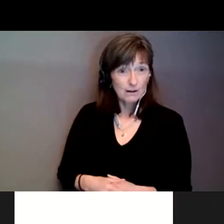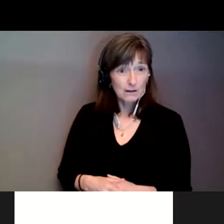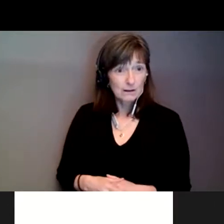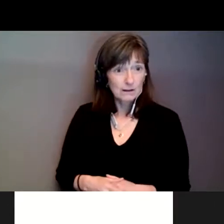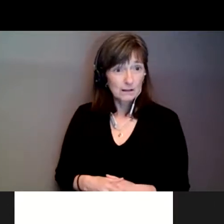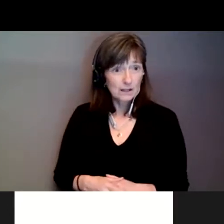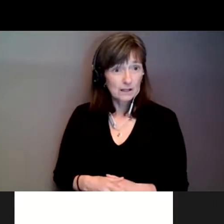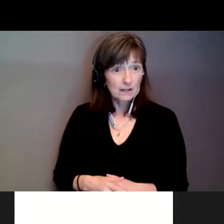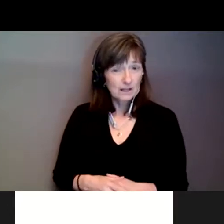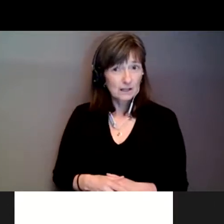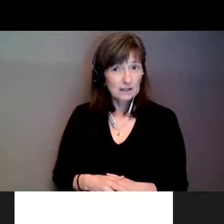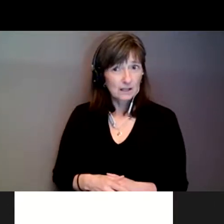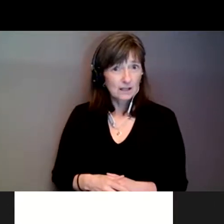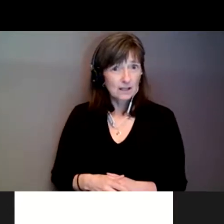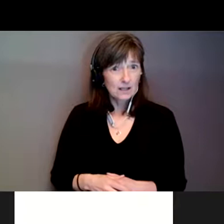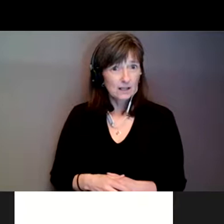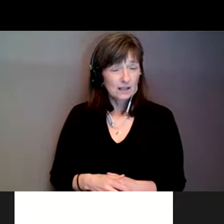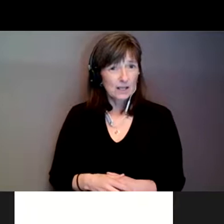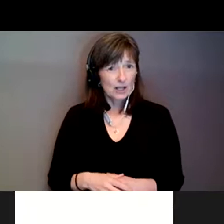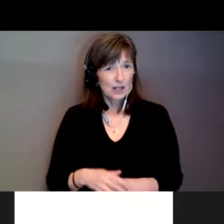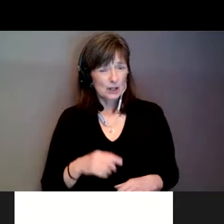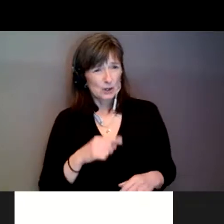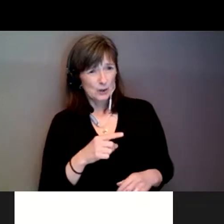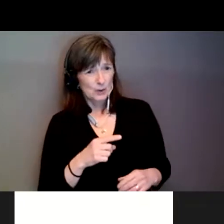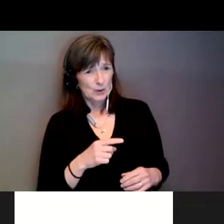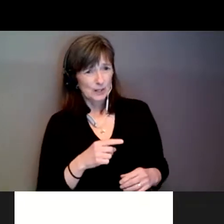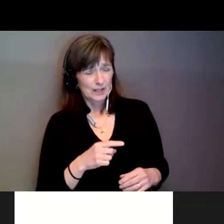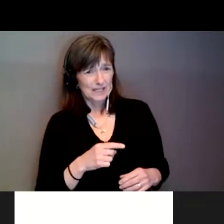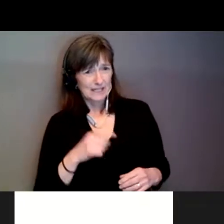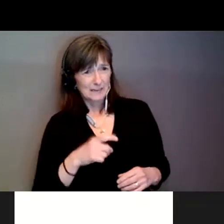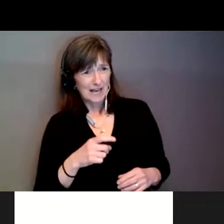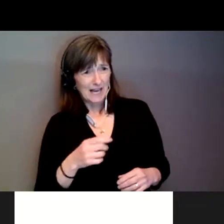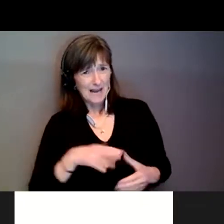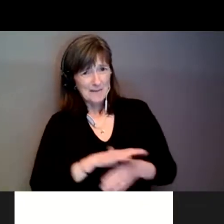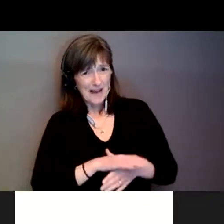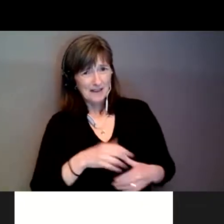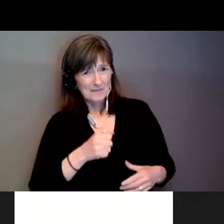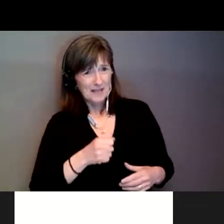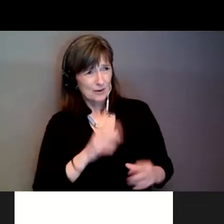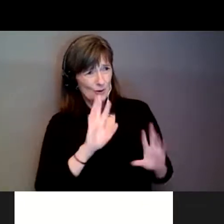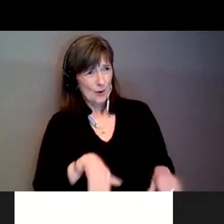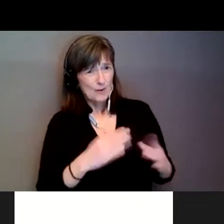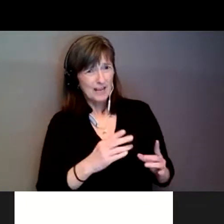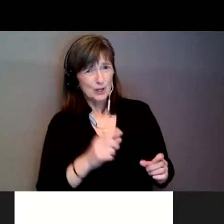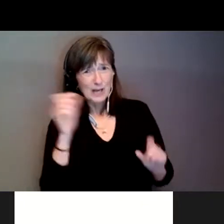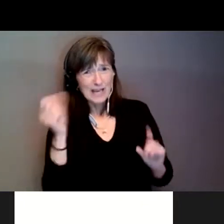You hit him with a bag of meat? No one respects elders anymore.